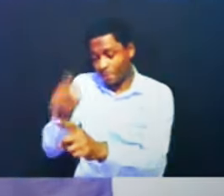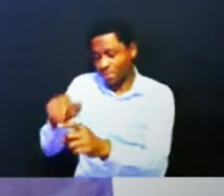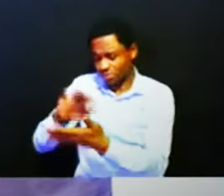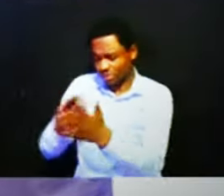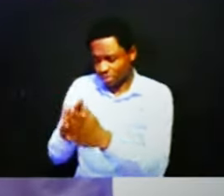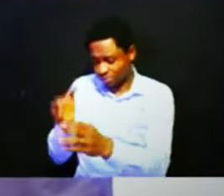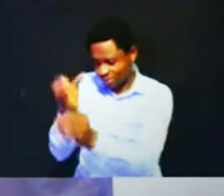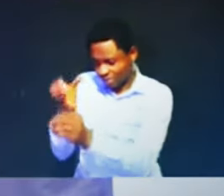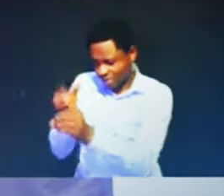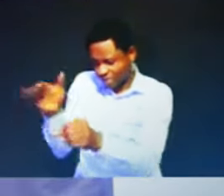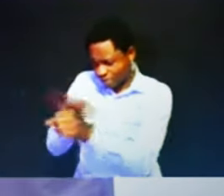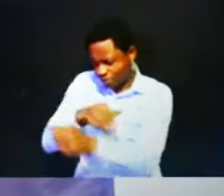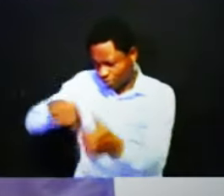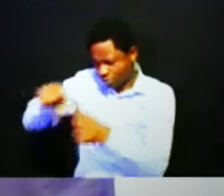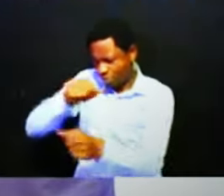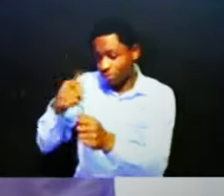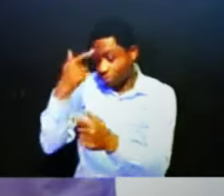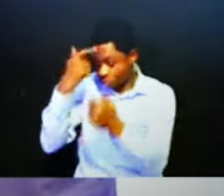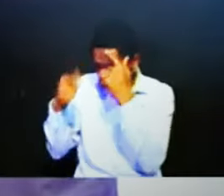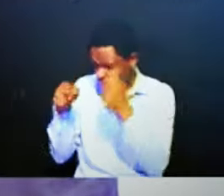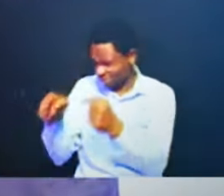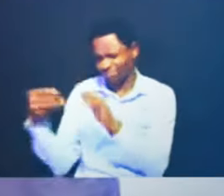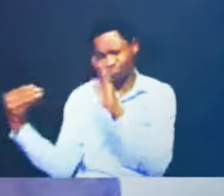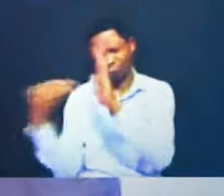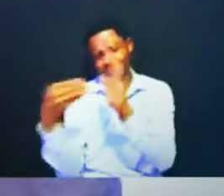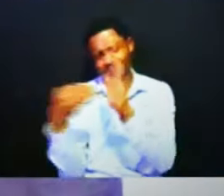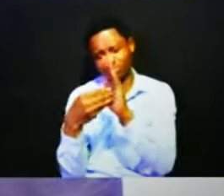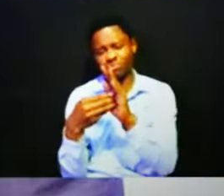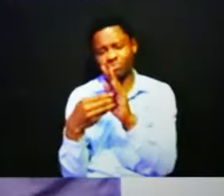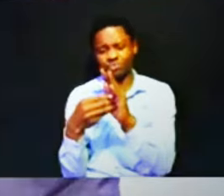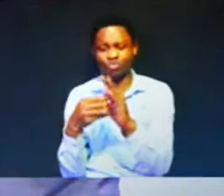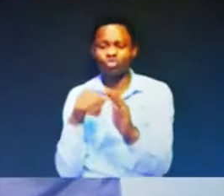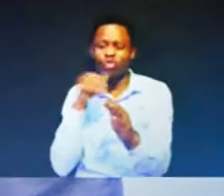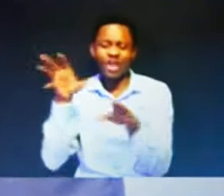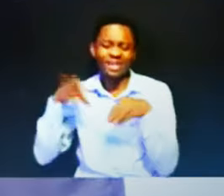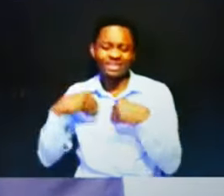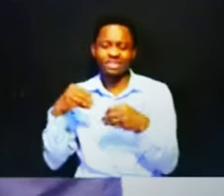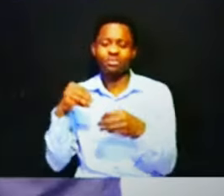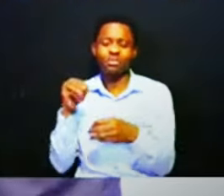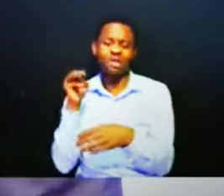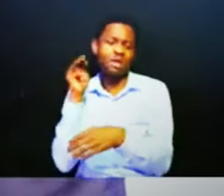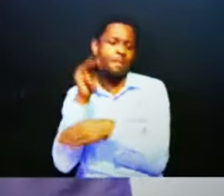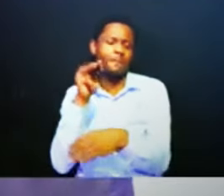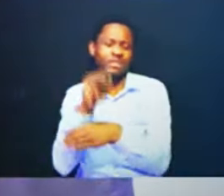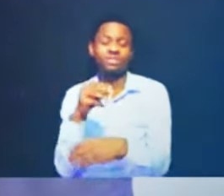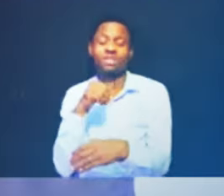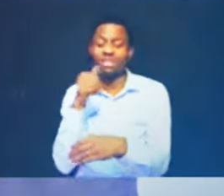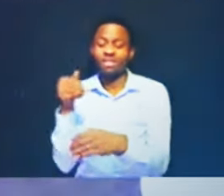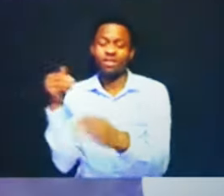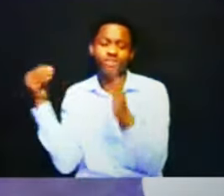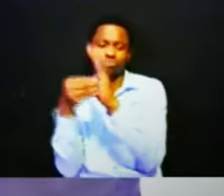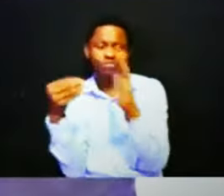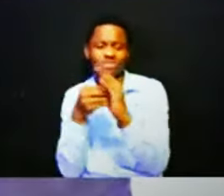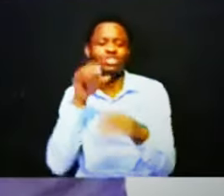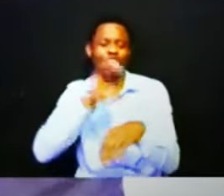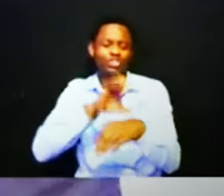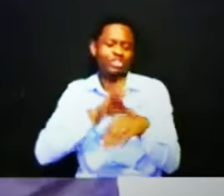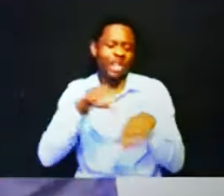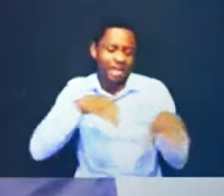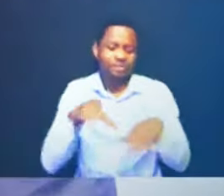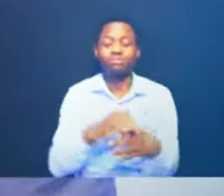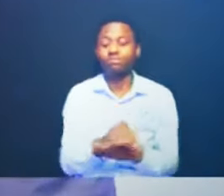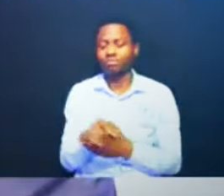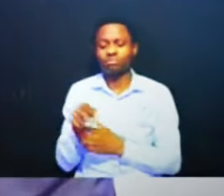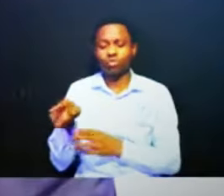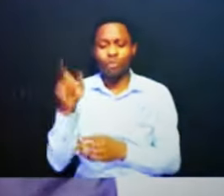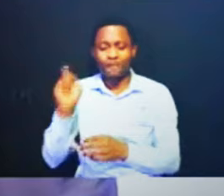him because he strongly opposed our message. Na oto aso no so ono na won so hwehuye e woni ho